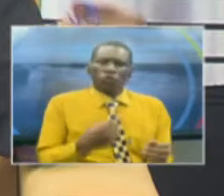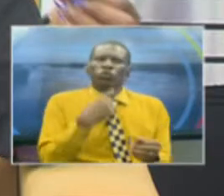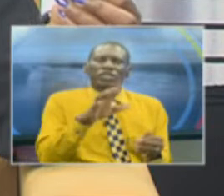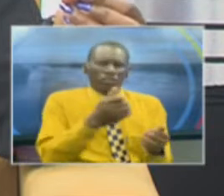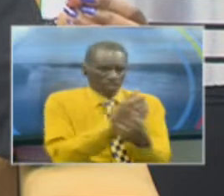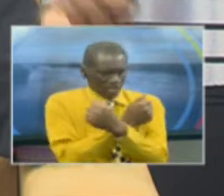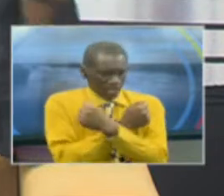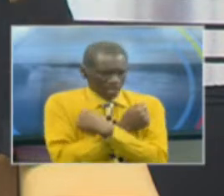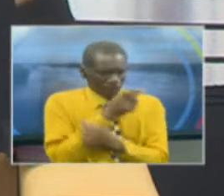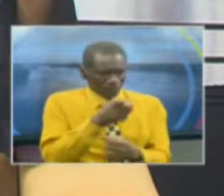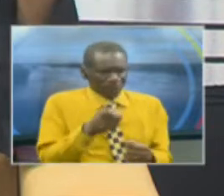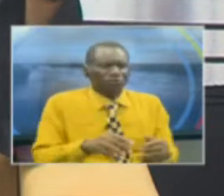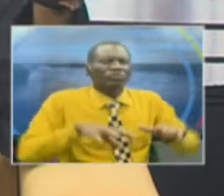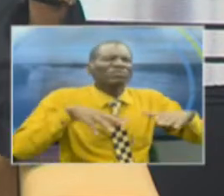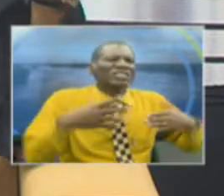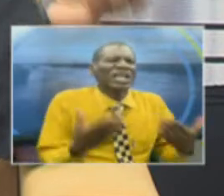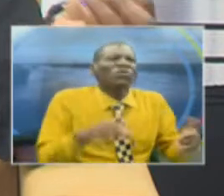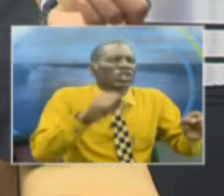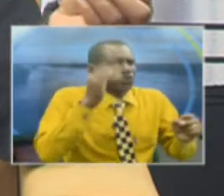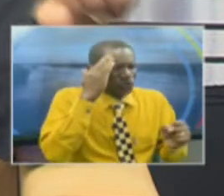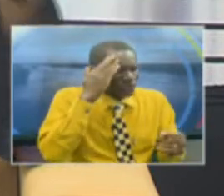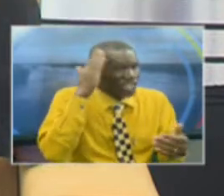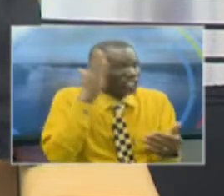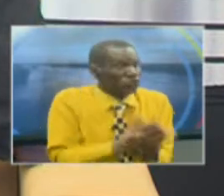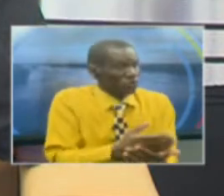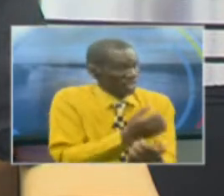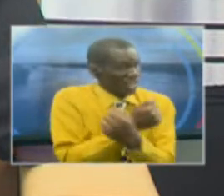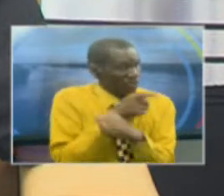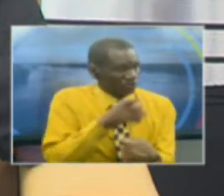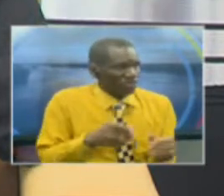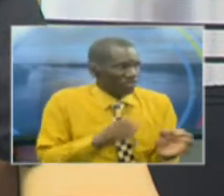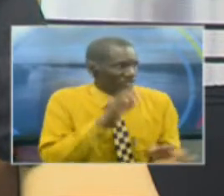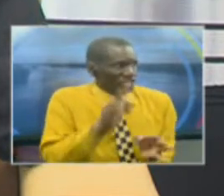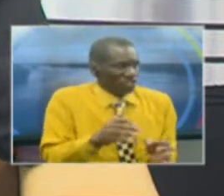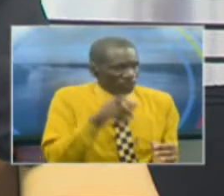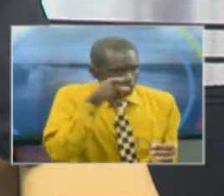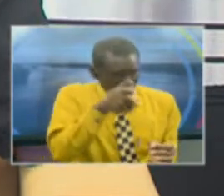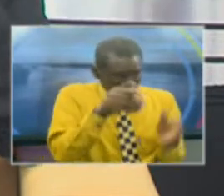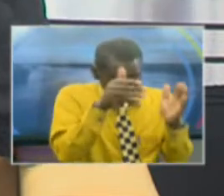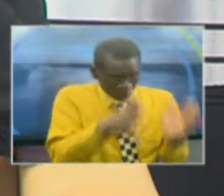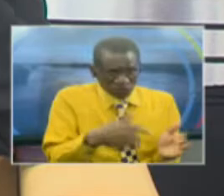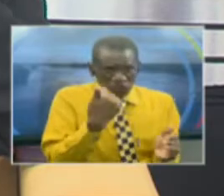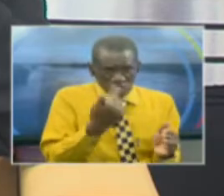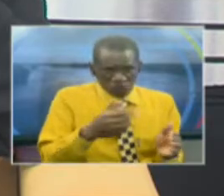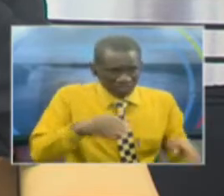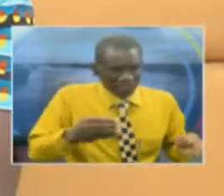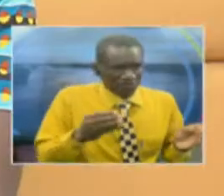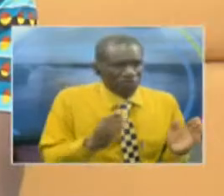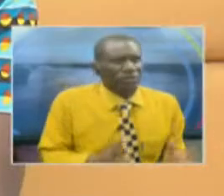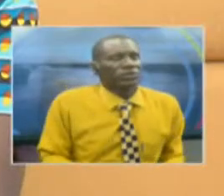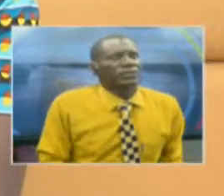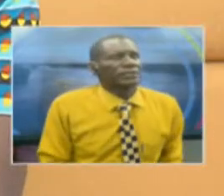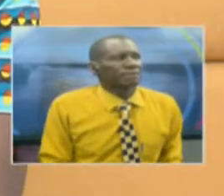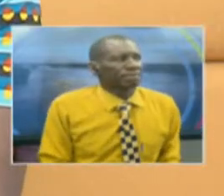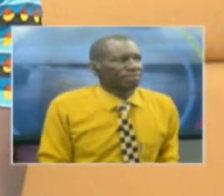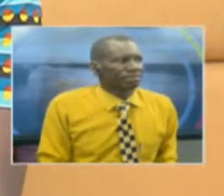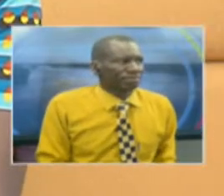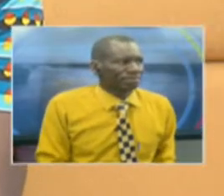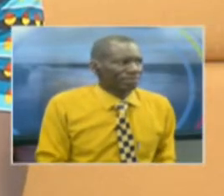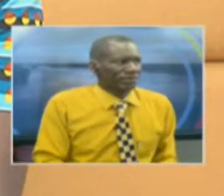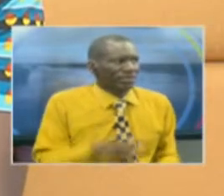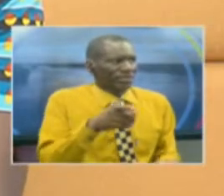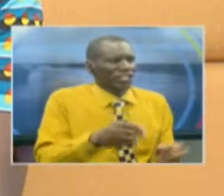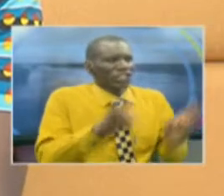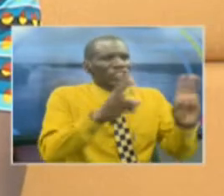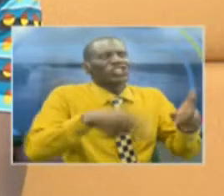love you, how do you know they are genuine, especially if you are the one living with a disability? That is a